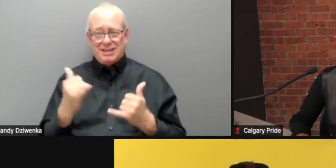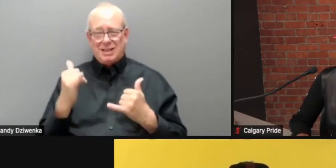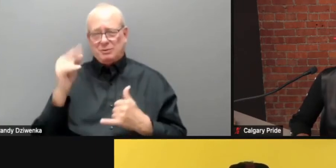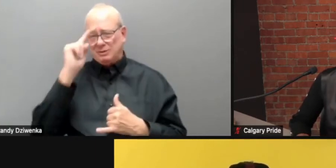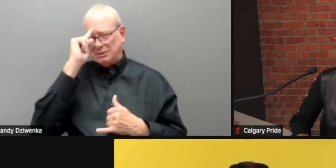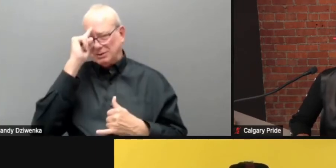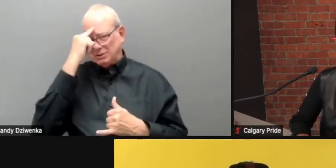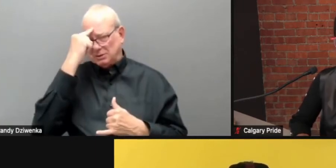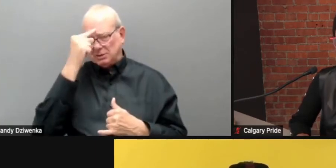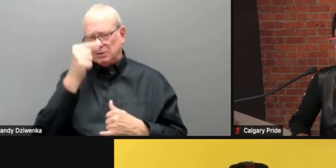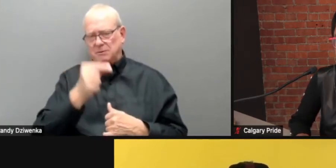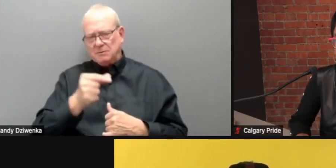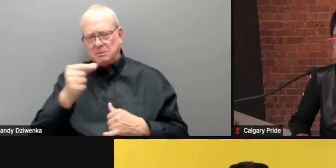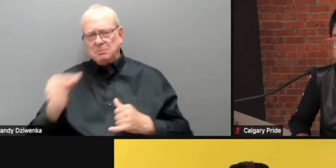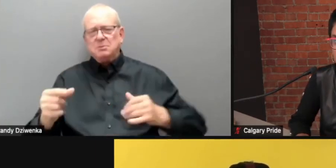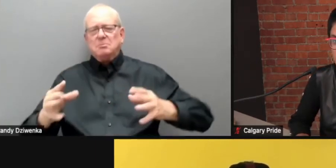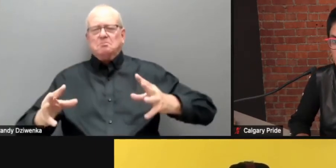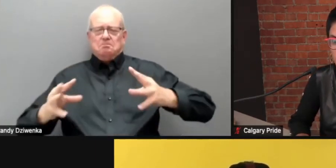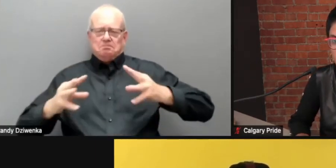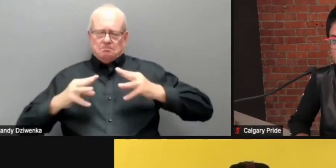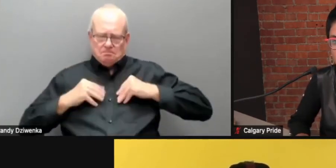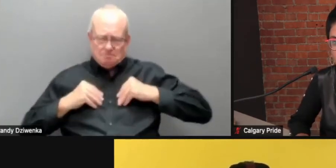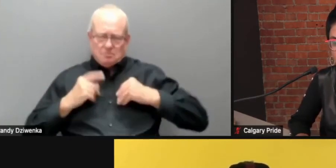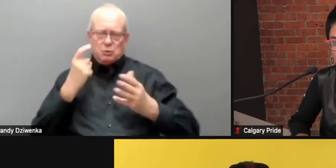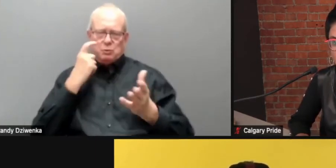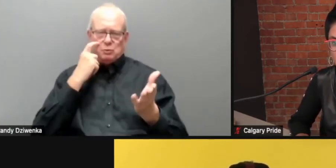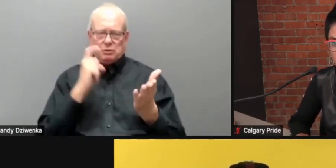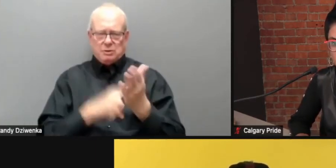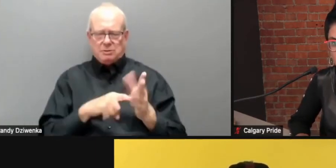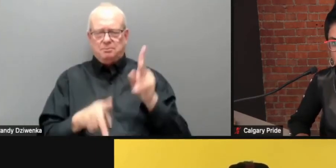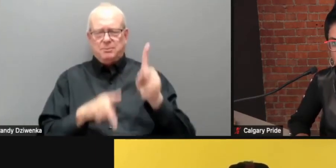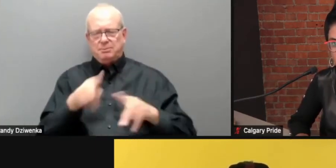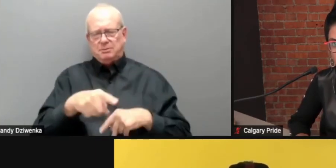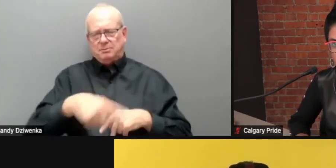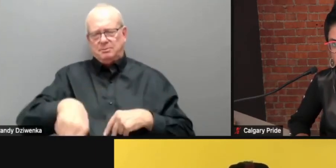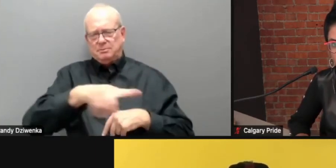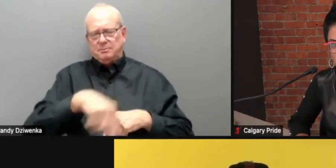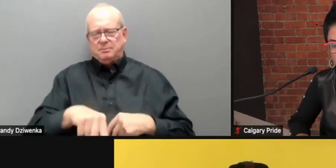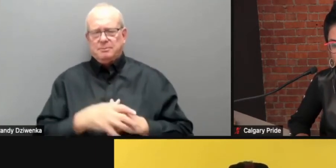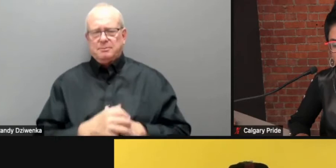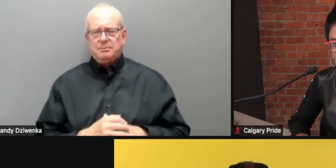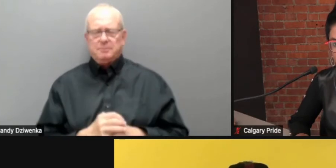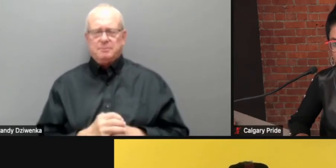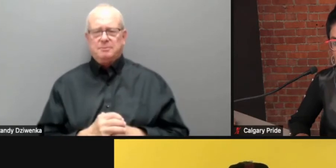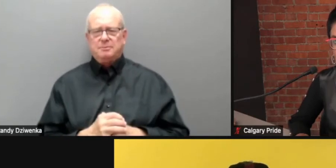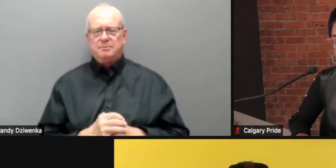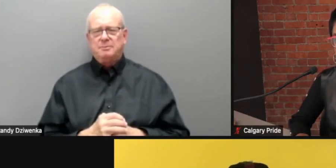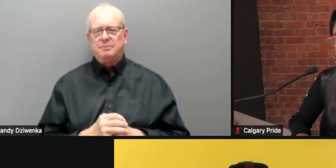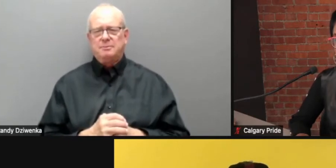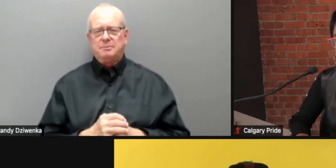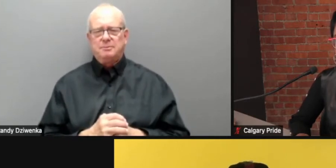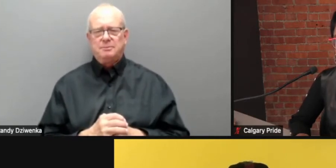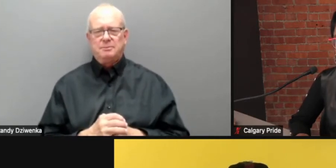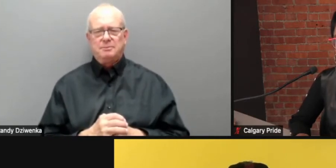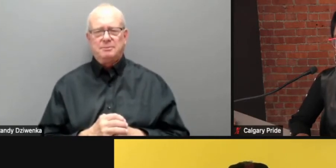You speak of knowing your history, and knowing our history and where we've been is definitely something that can help